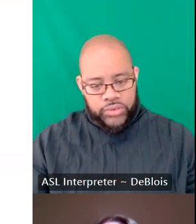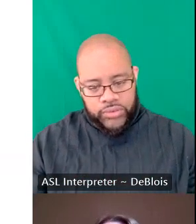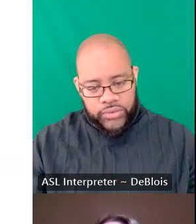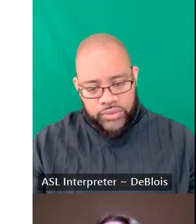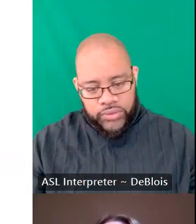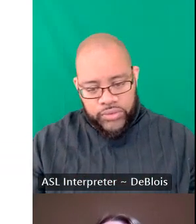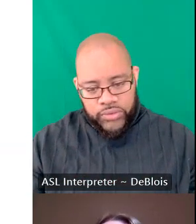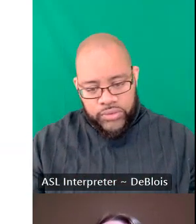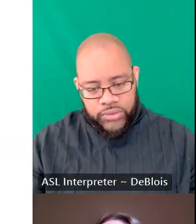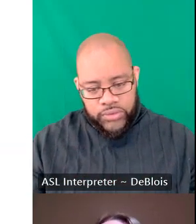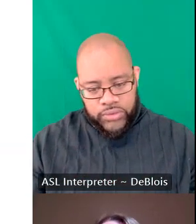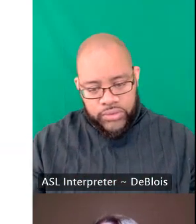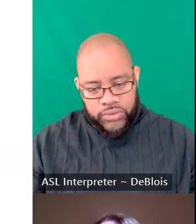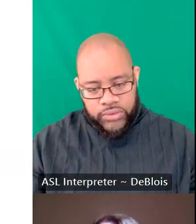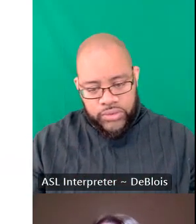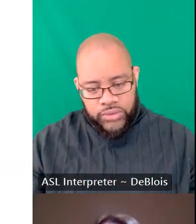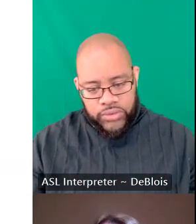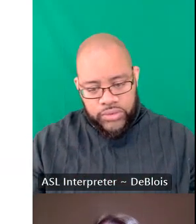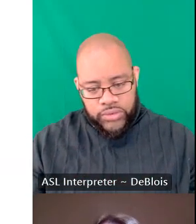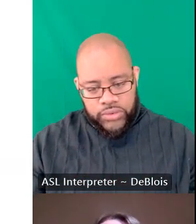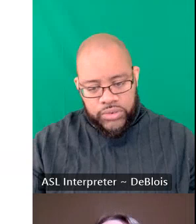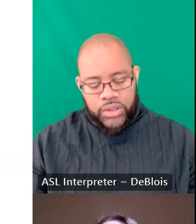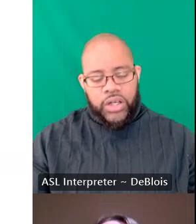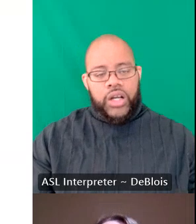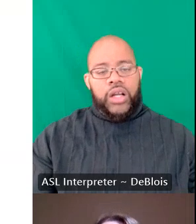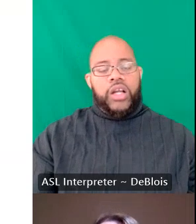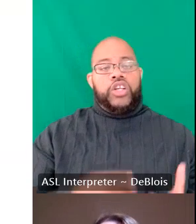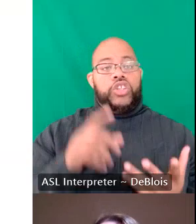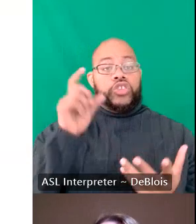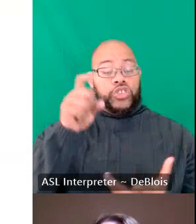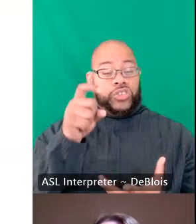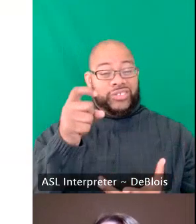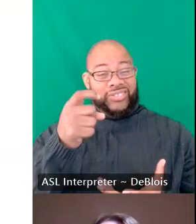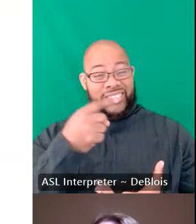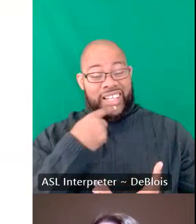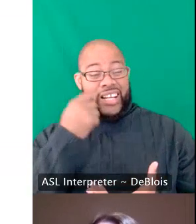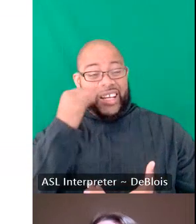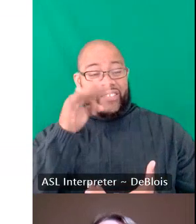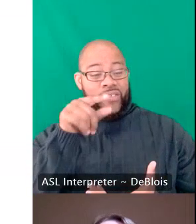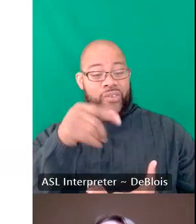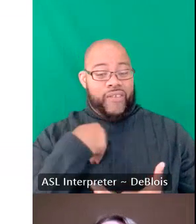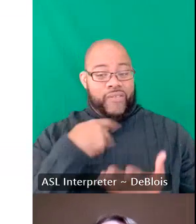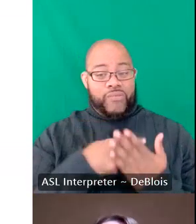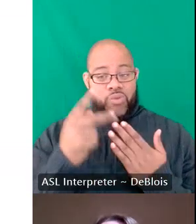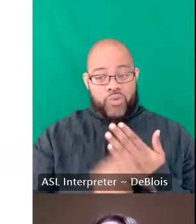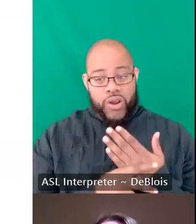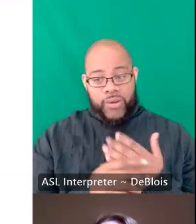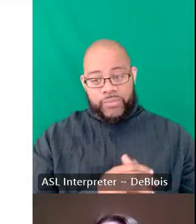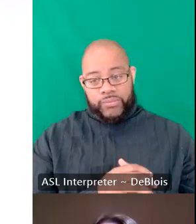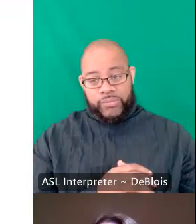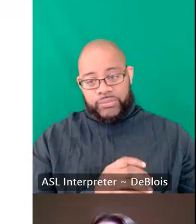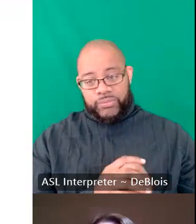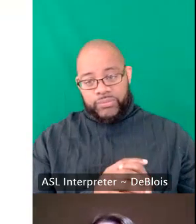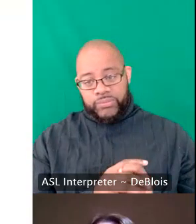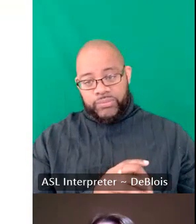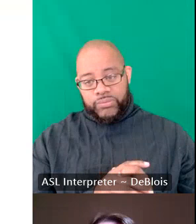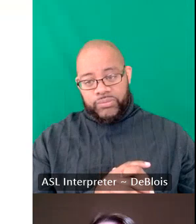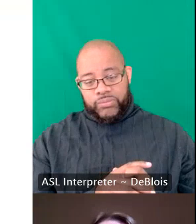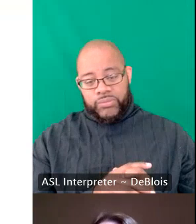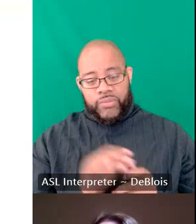And this should probably go without saying, but if you've got a program that is